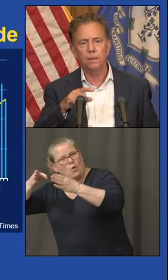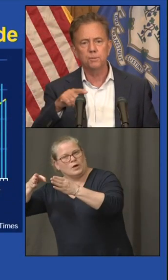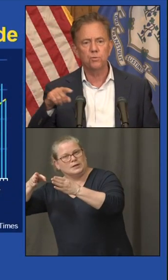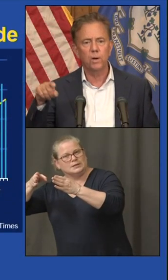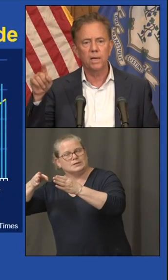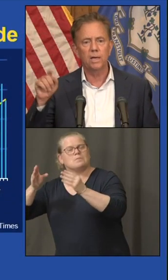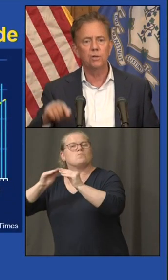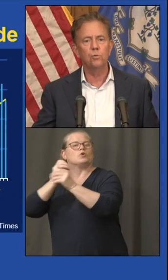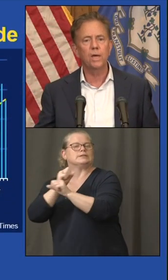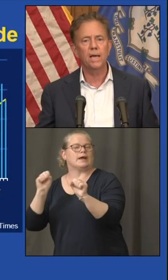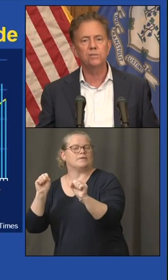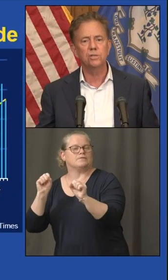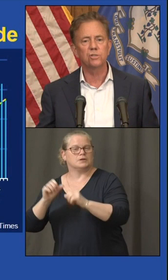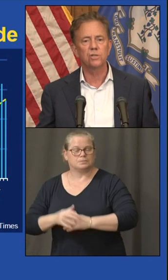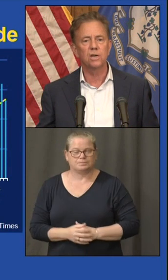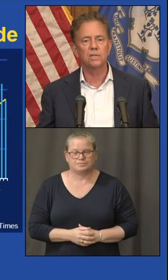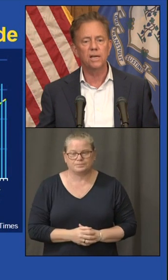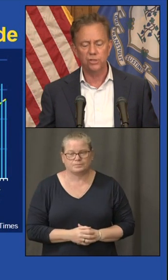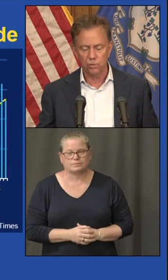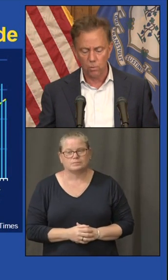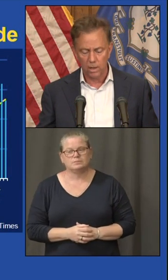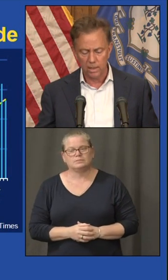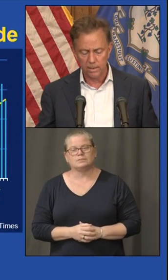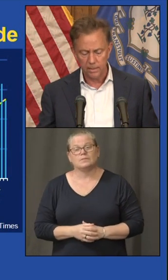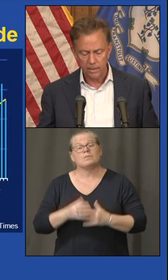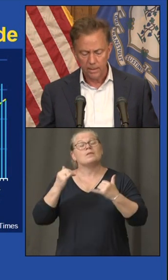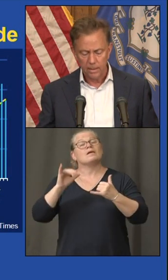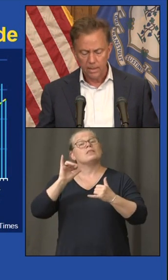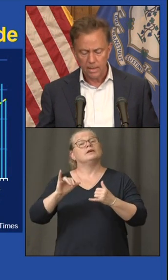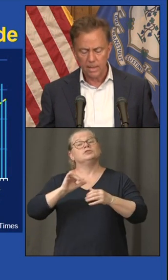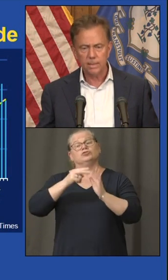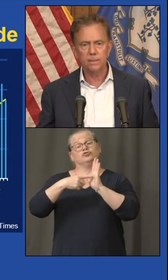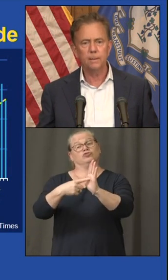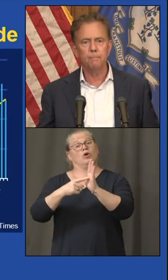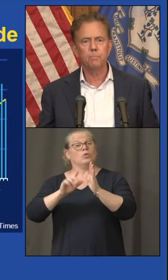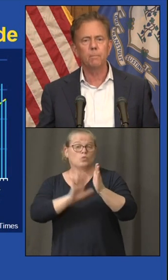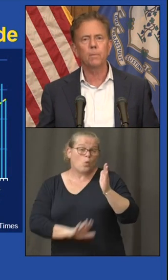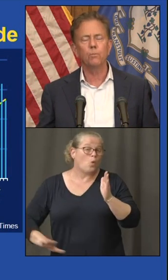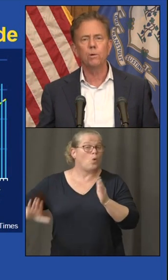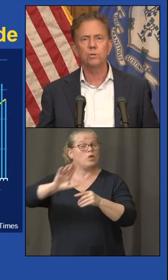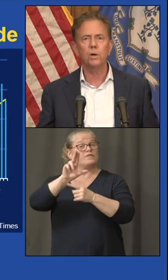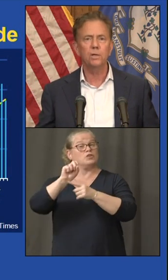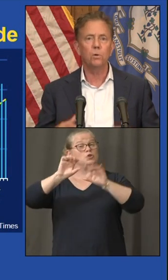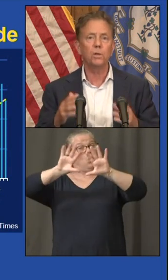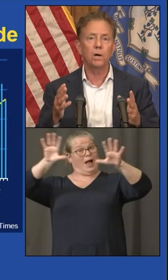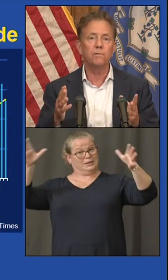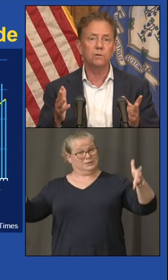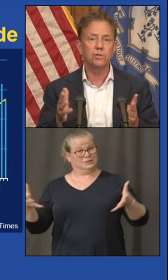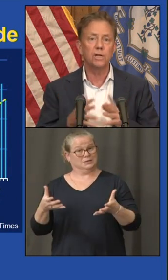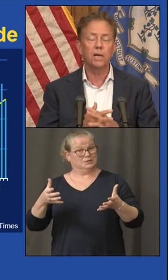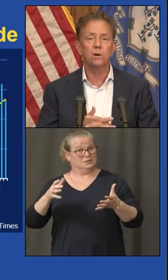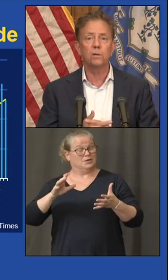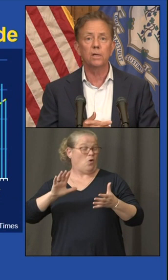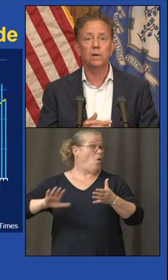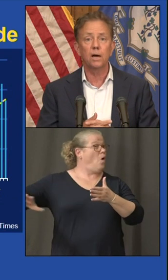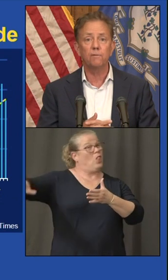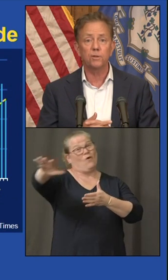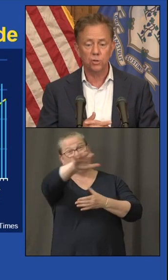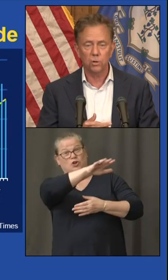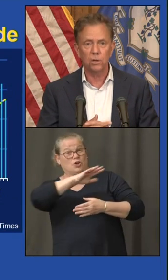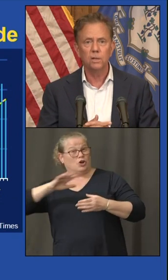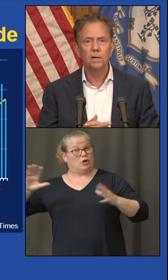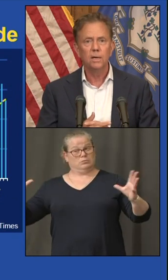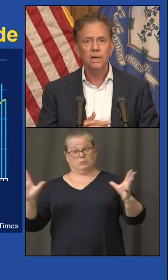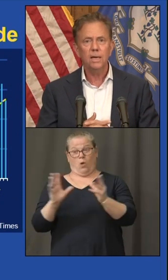the upswing in new cases nationwide. And we were talking to all the governors today on the